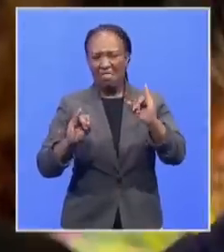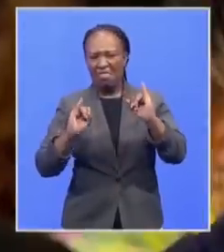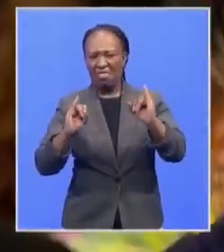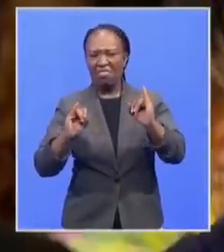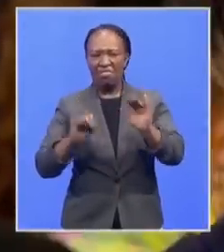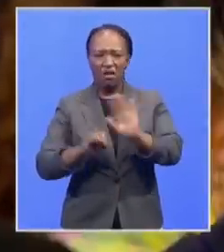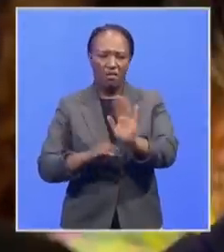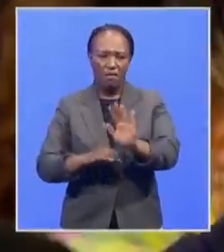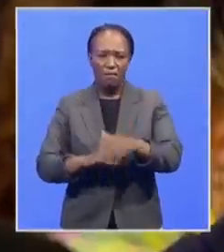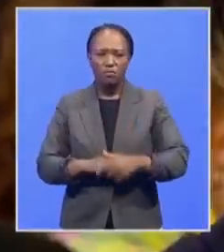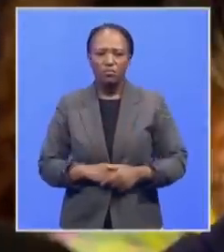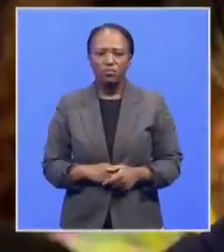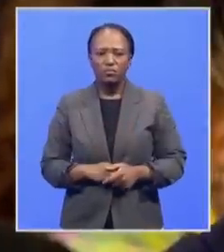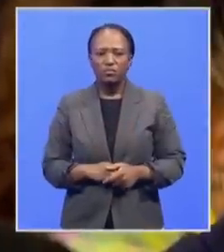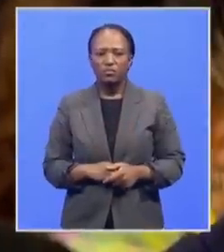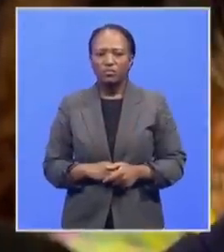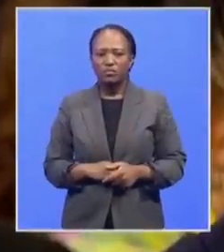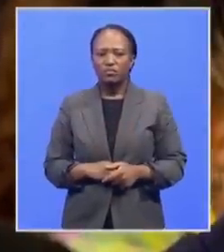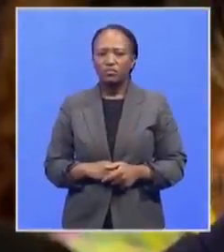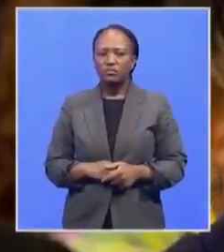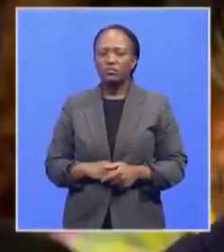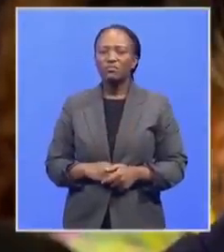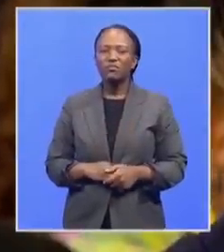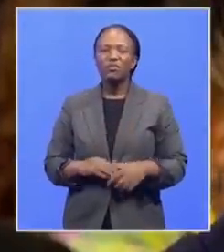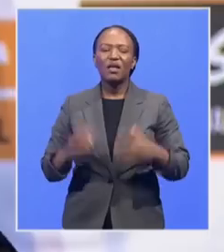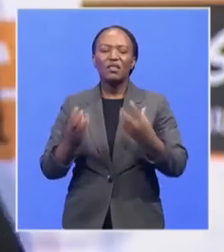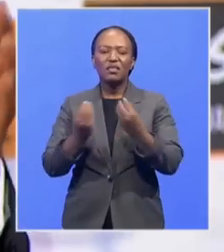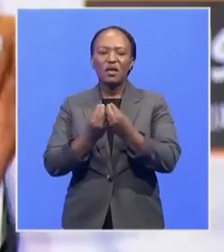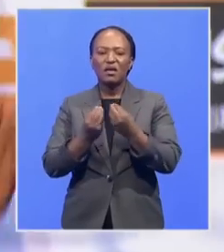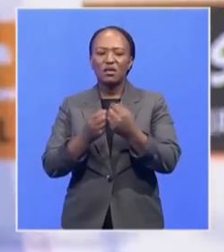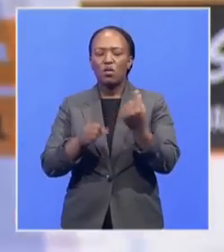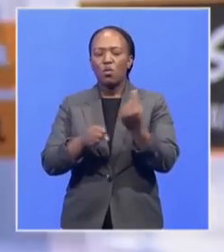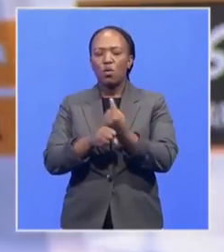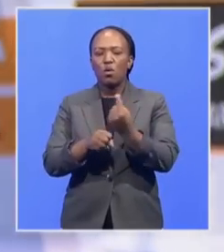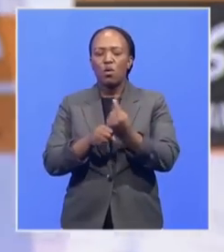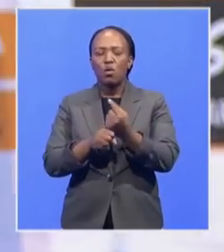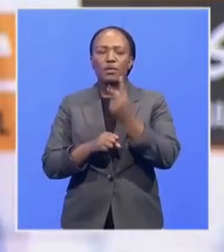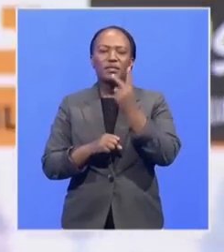Diketsagalo tseo tse re dulang re di bona mo bao